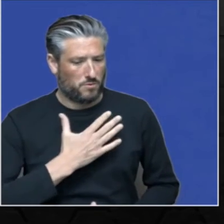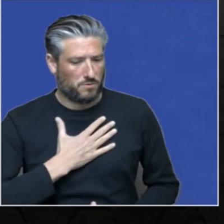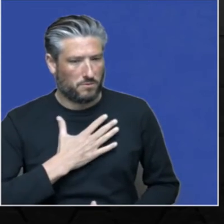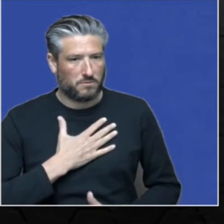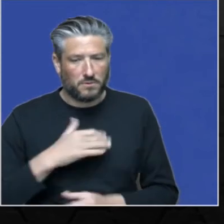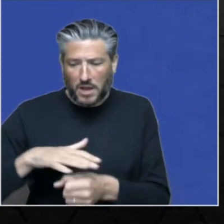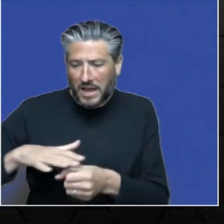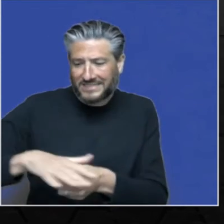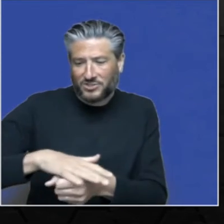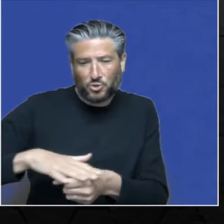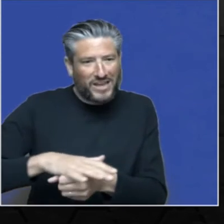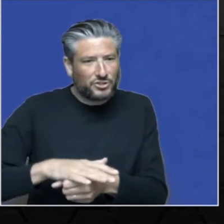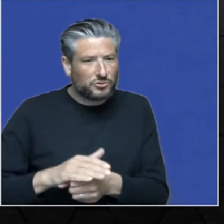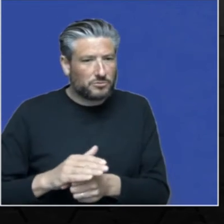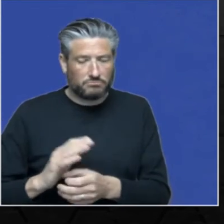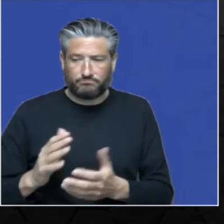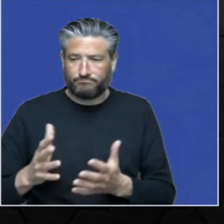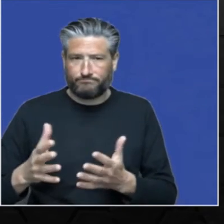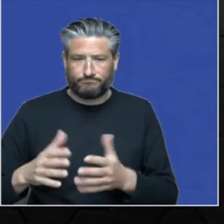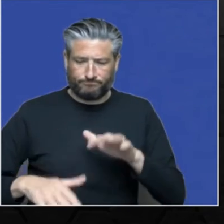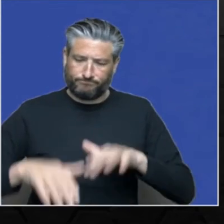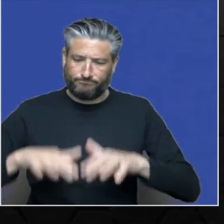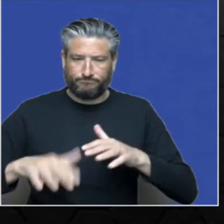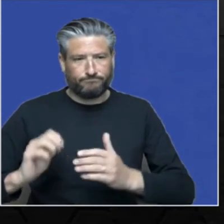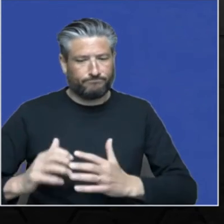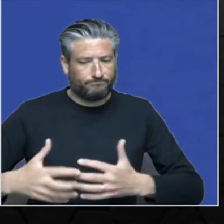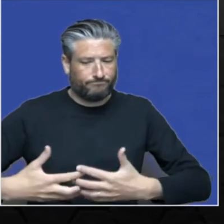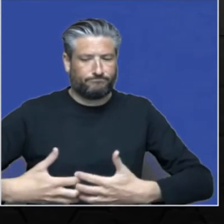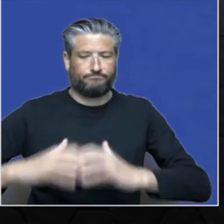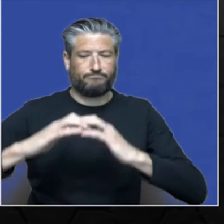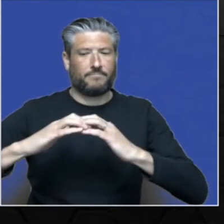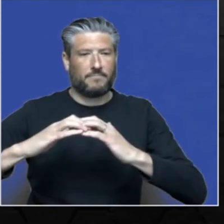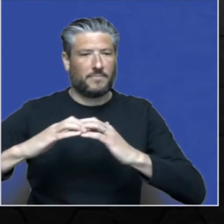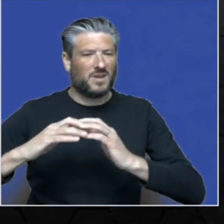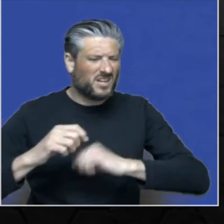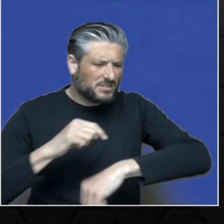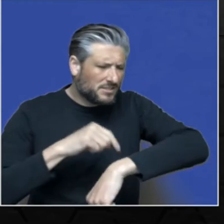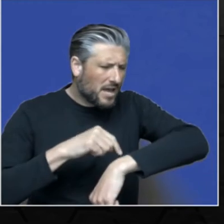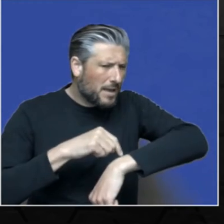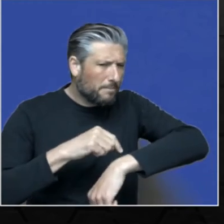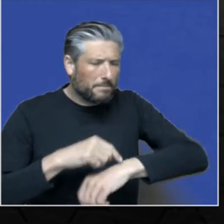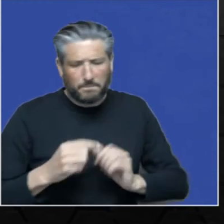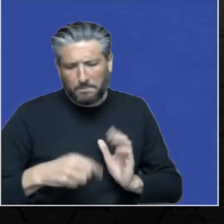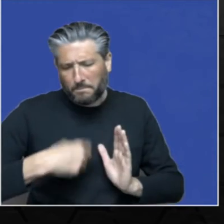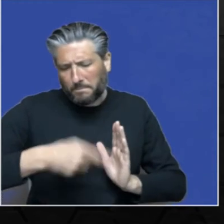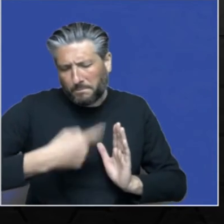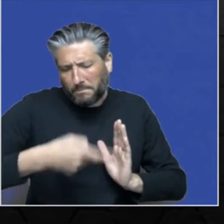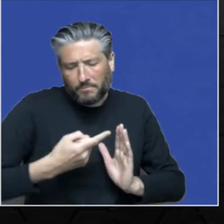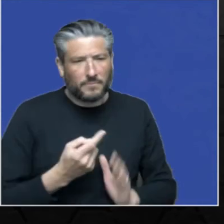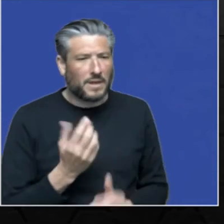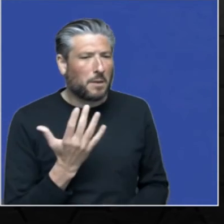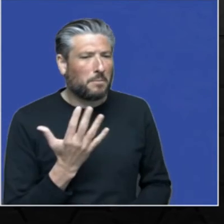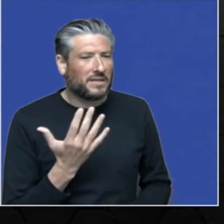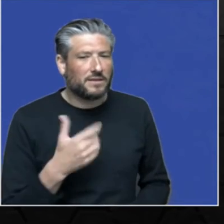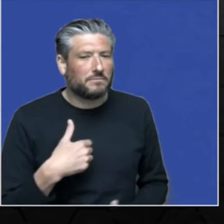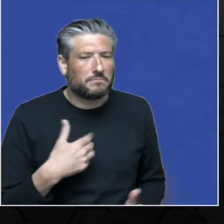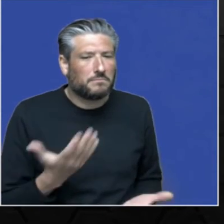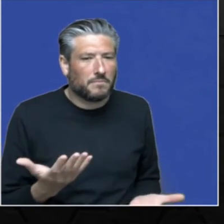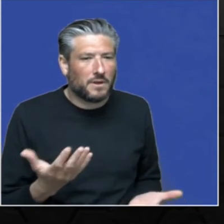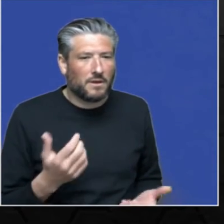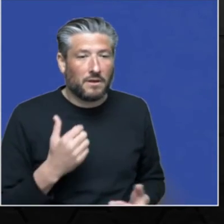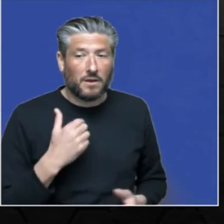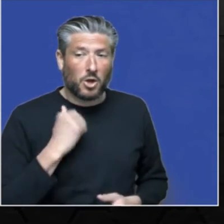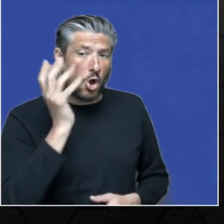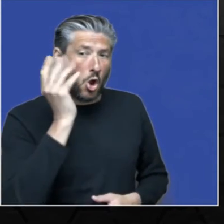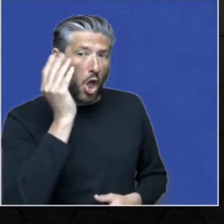suggest? Yeah, and a follow-up can be like, how much would you suggest is like the learning curve, which is something I believe many students might